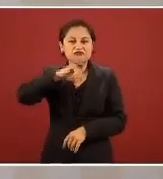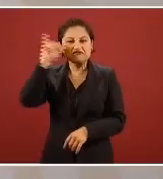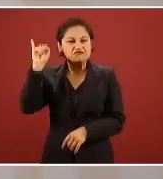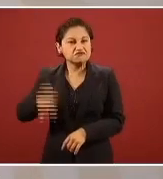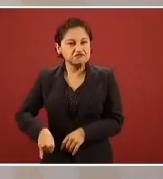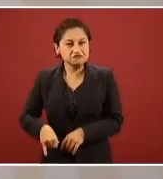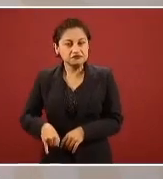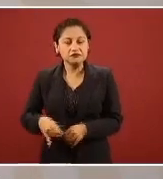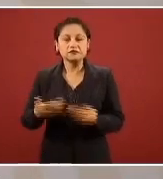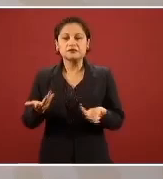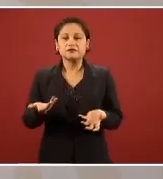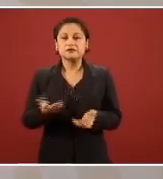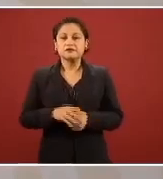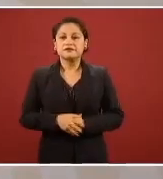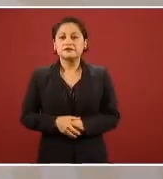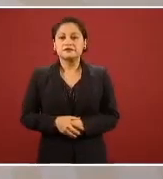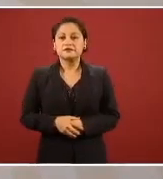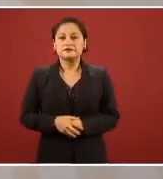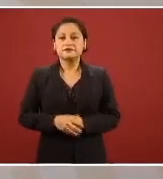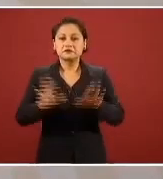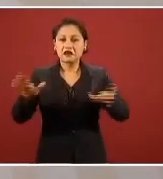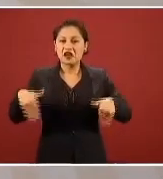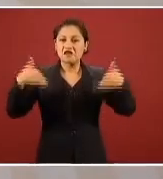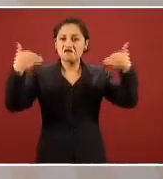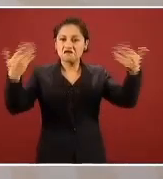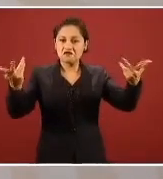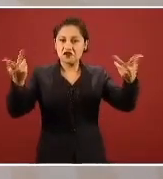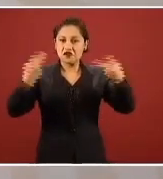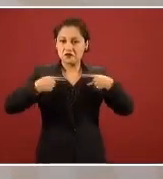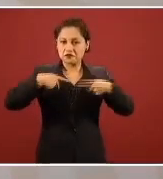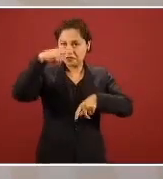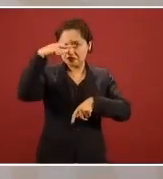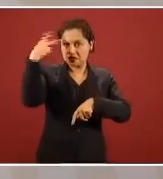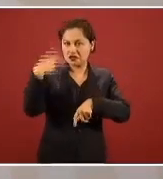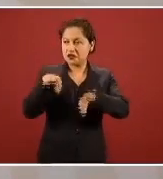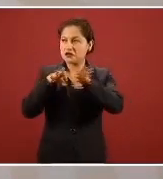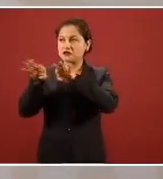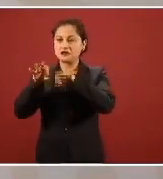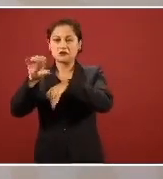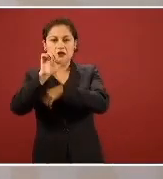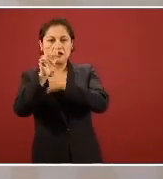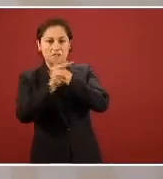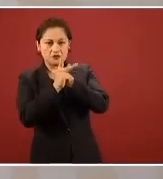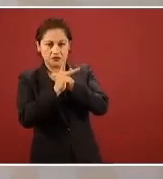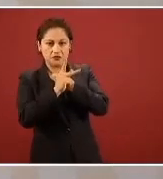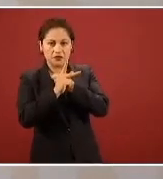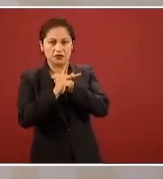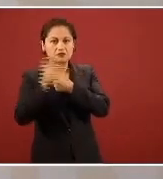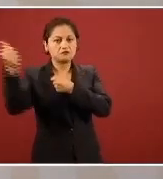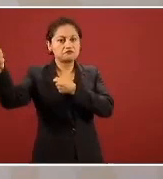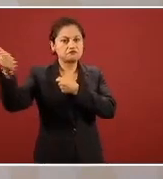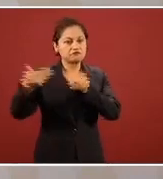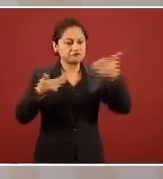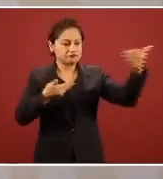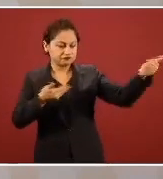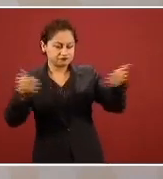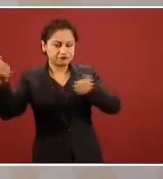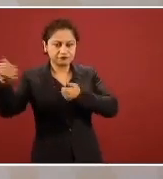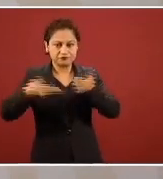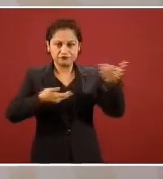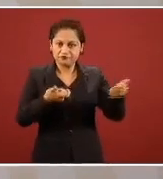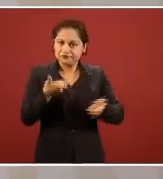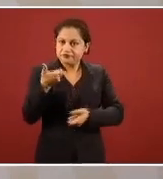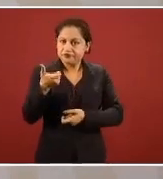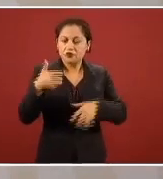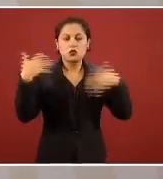such amount of money before. Nuestros paisanos, from our people to their families. Por eso, and for